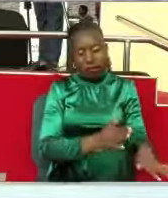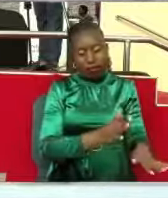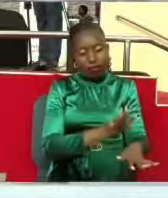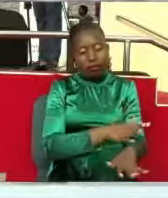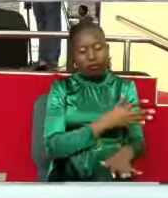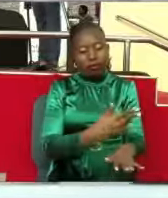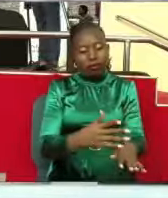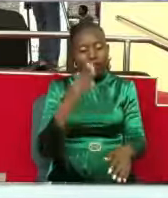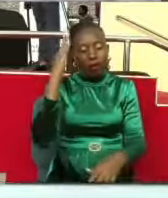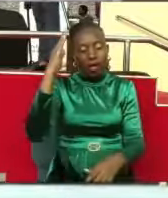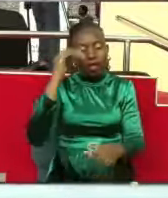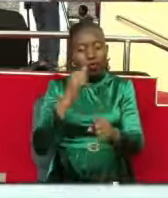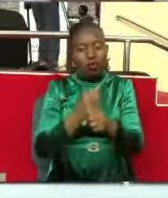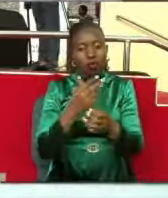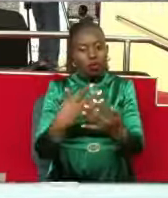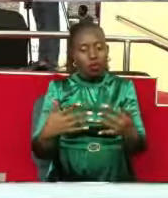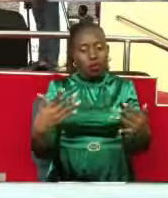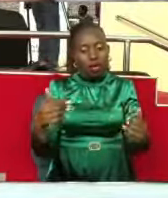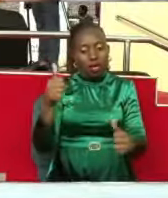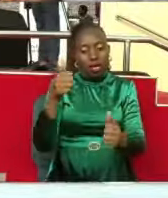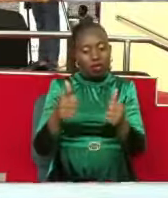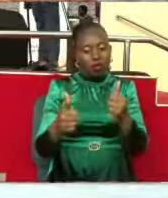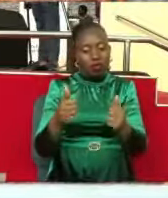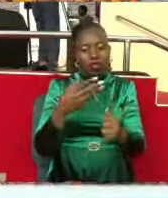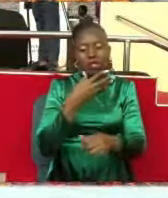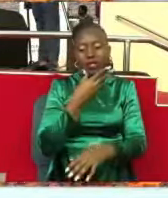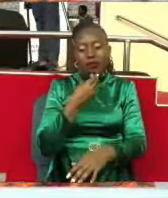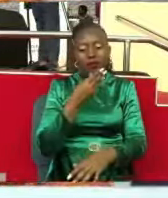mwanadamu hawezi.